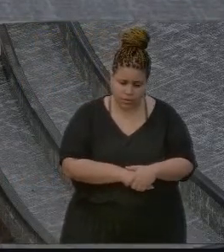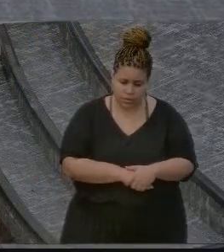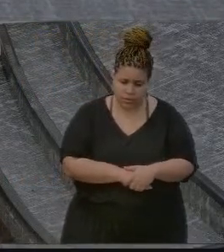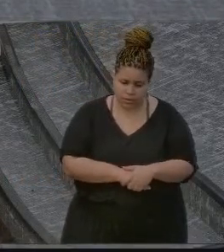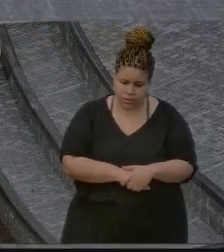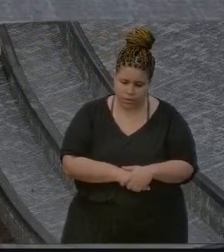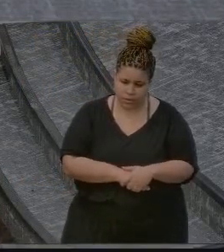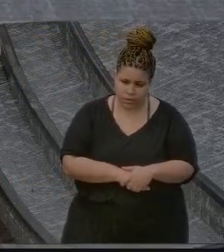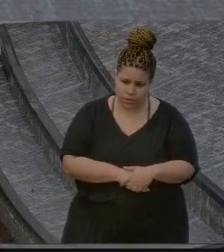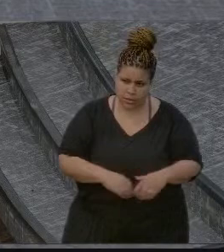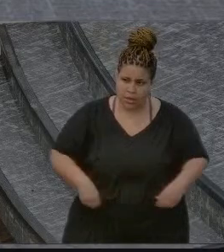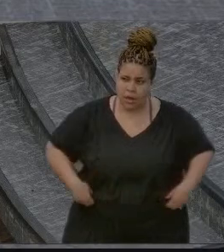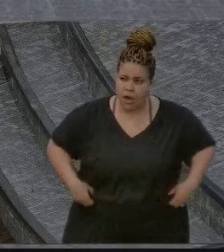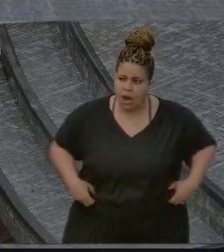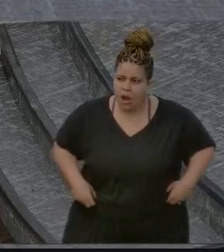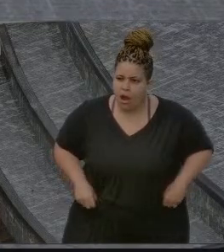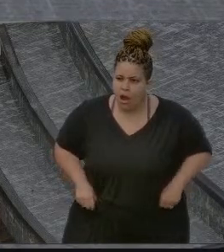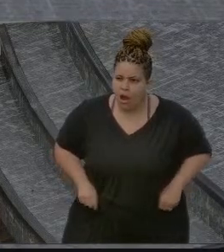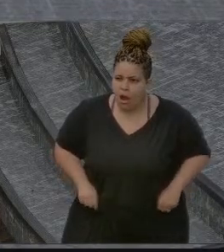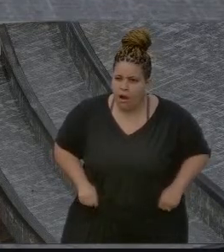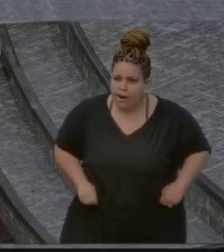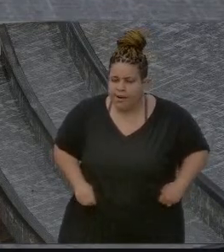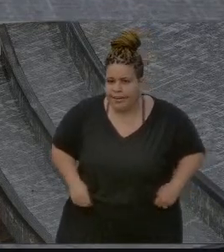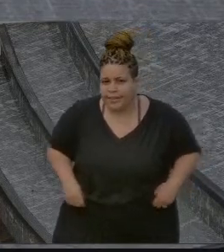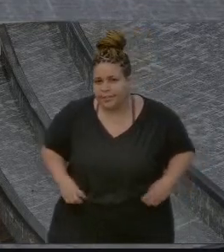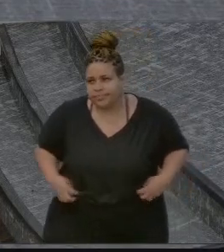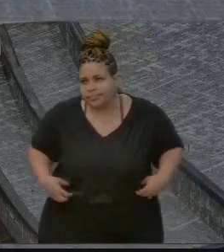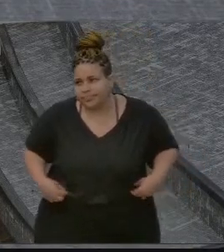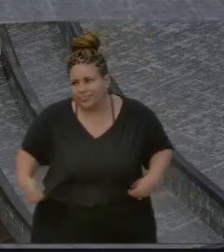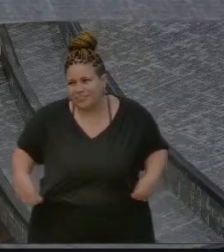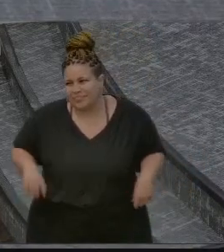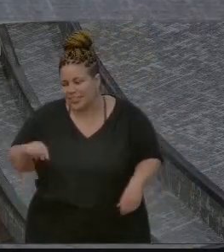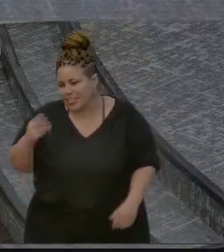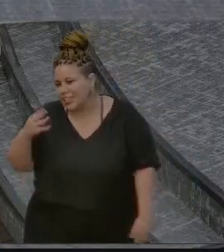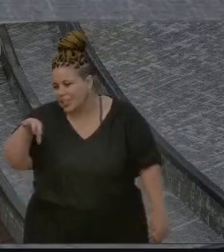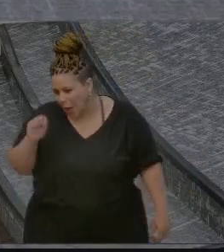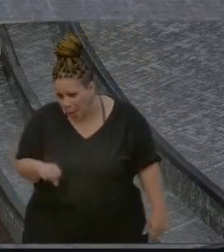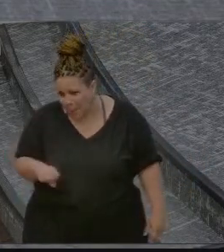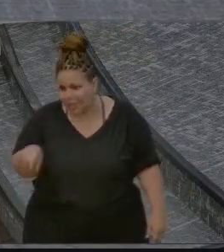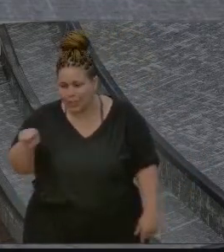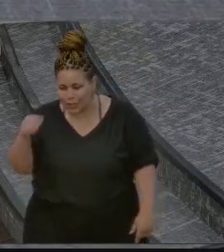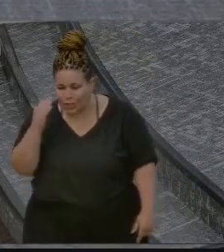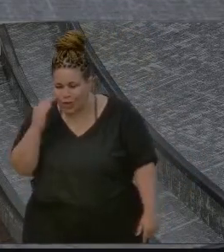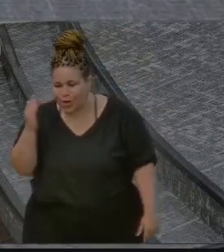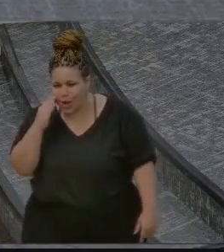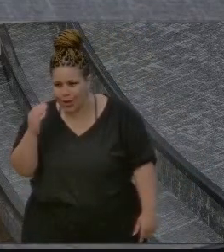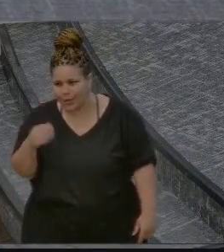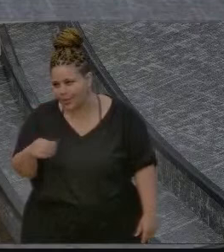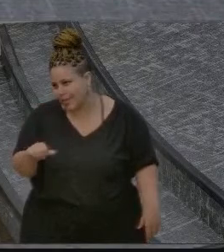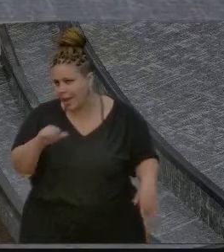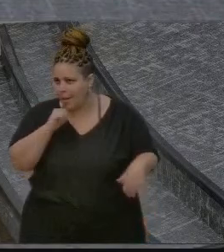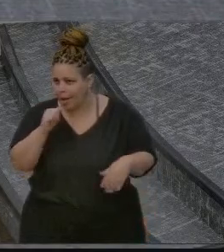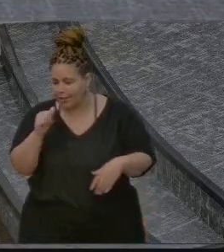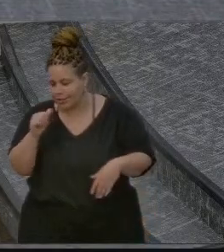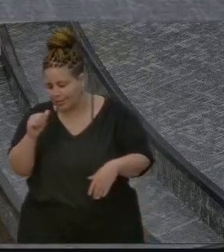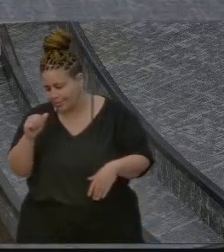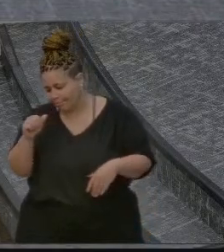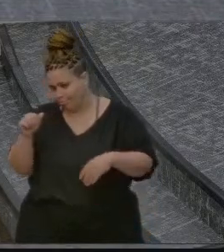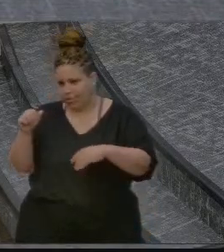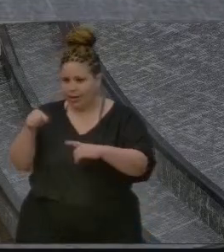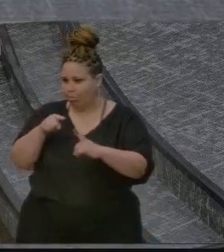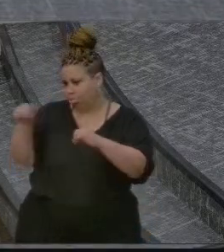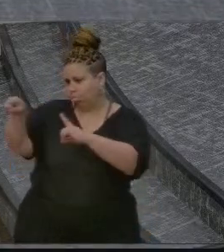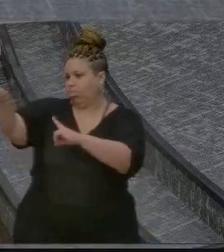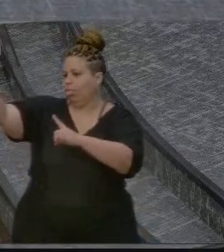And this is not without Dr. Thomas's permission. I'm not going rogue. We've talked about this for a while, so this is